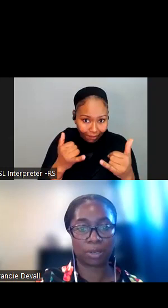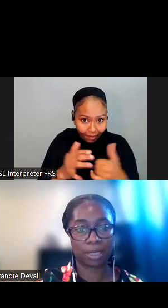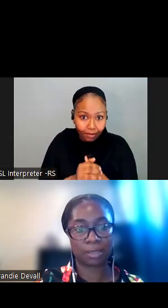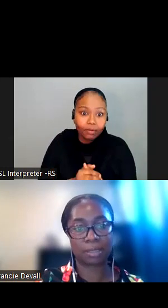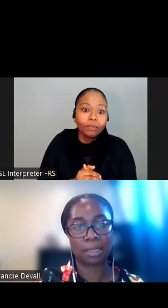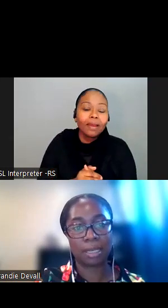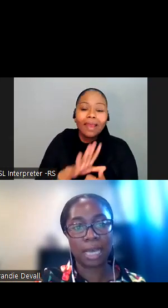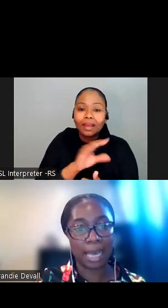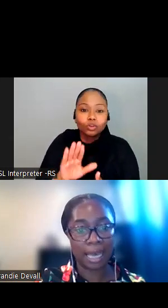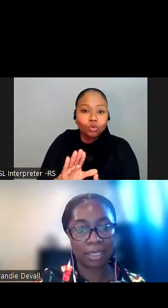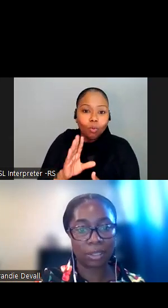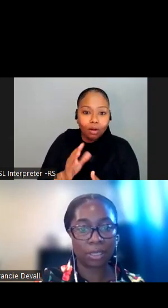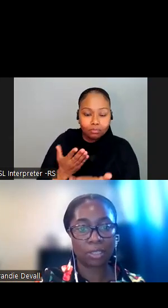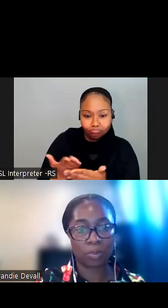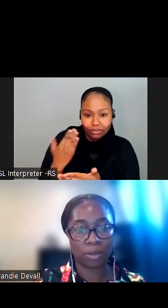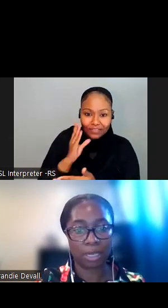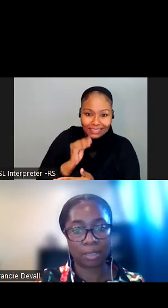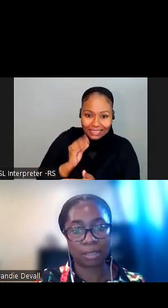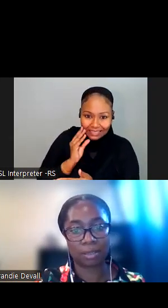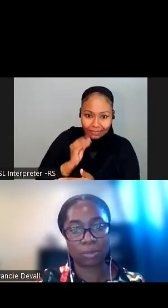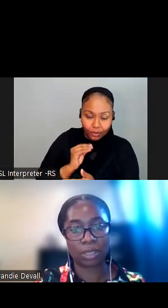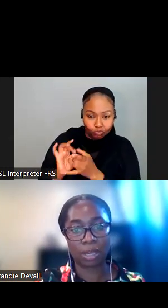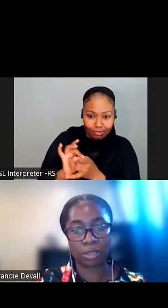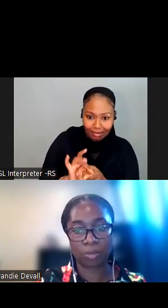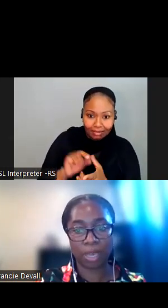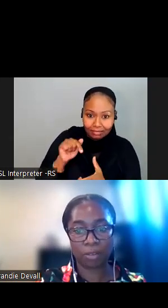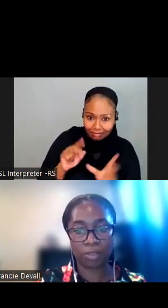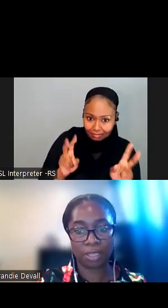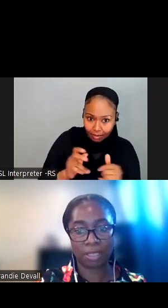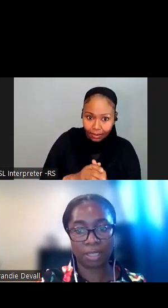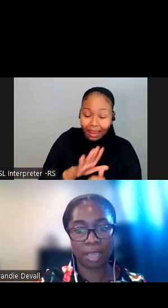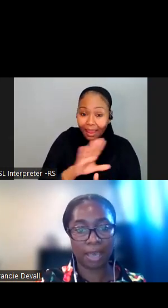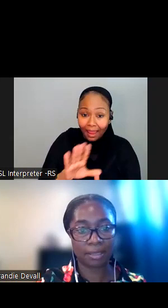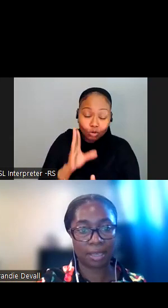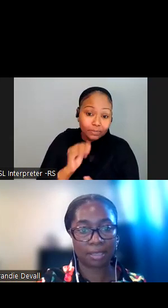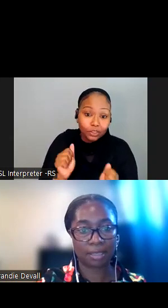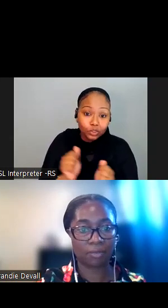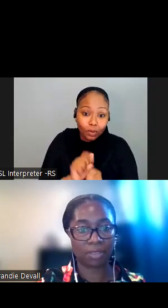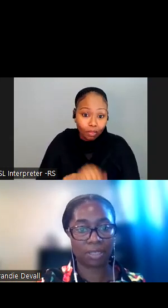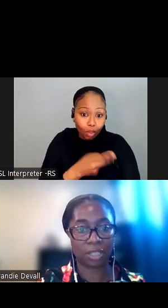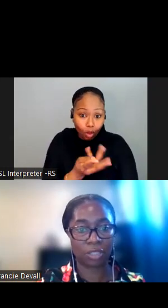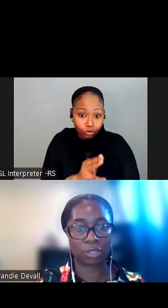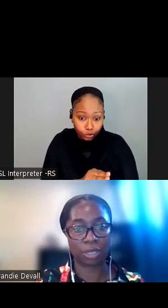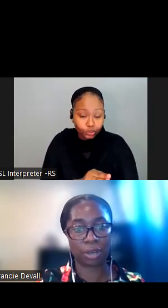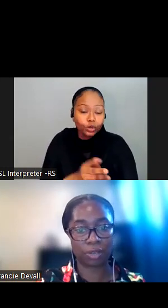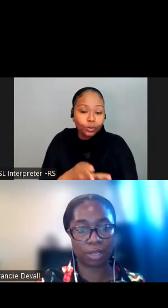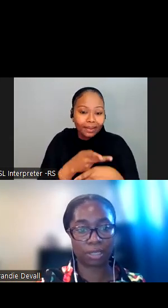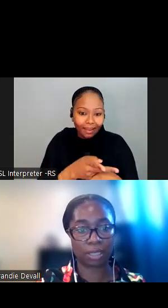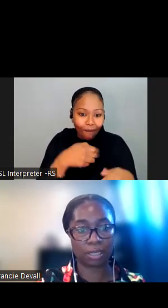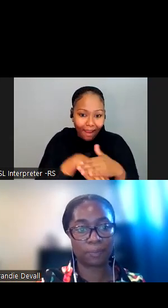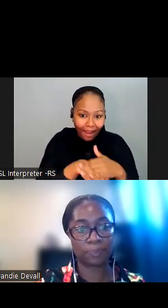previous experience and your experience with long-term care facilities access and visitation